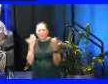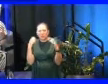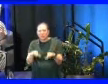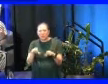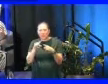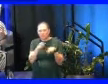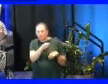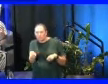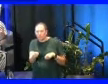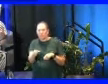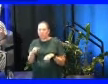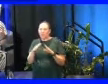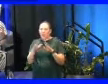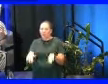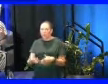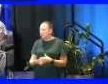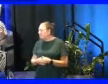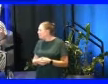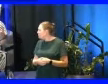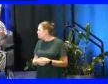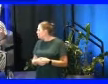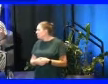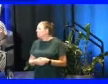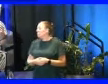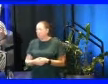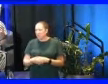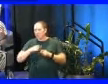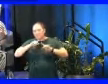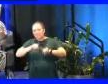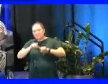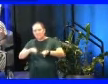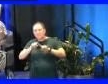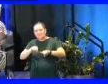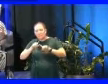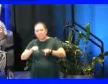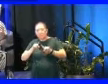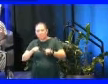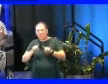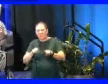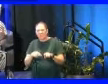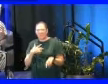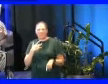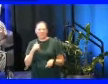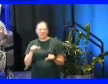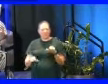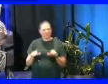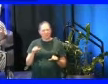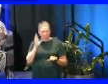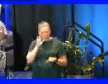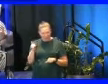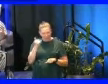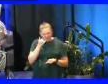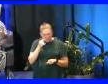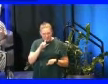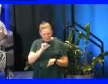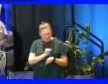the place. So like I said, after periods of time of doing that, you get reluctant and you wonder, I mean, are they going to ever call me? Is